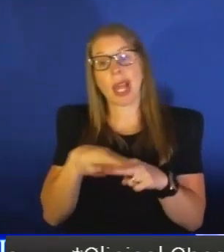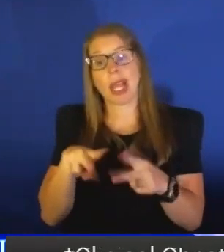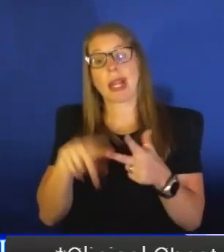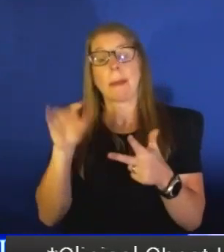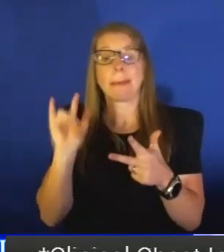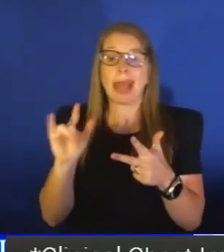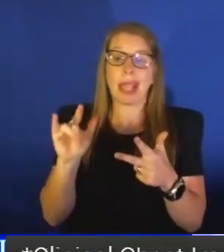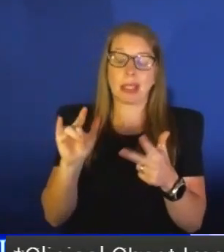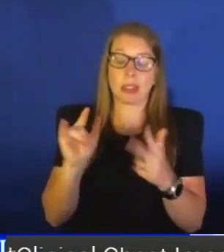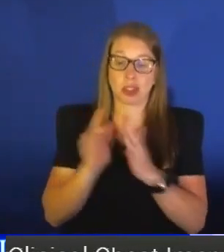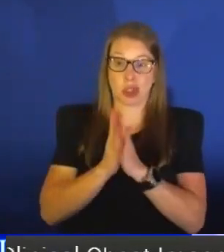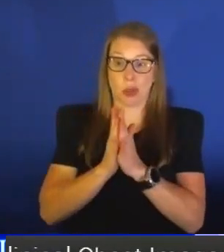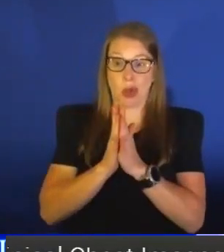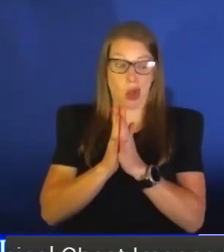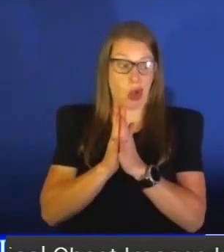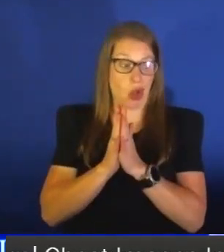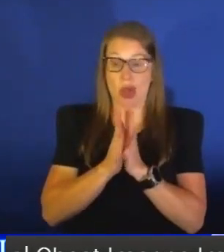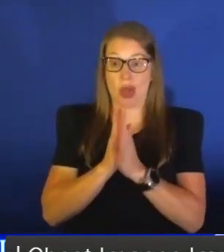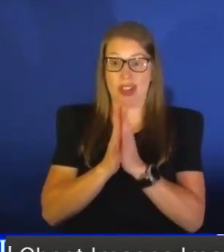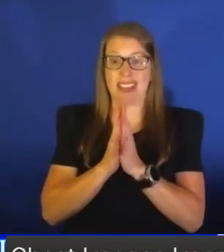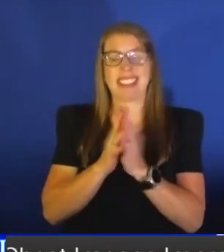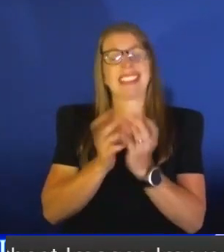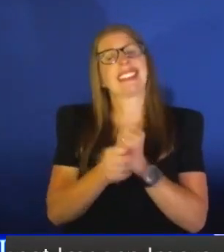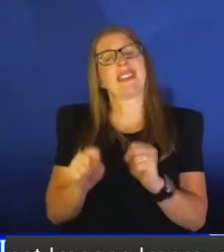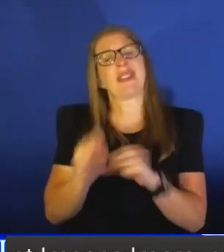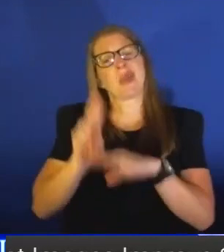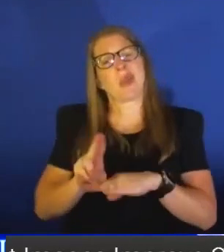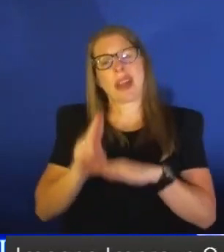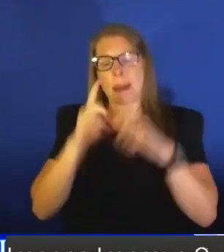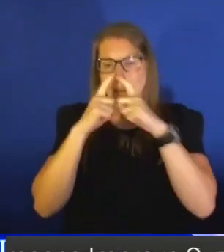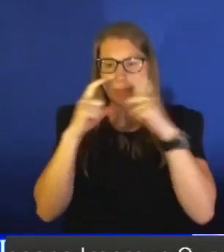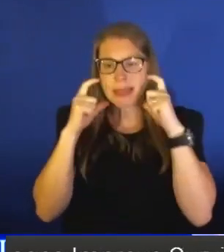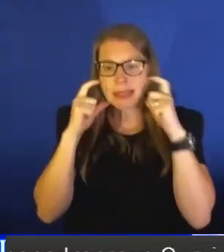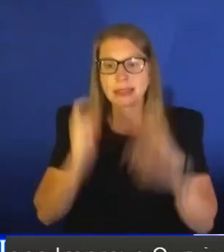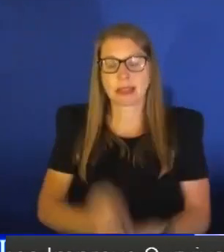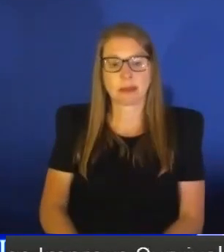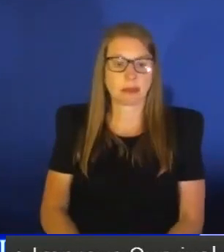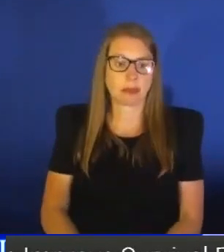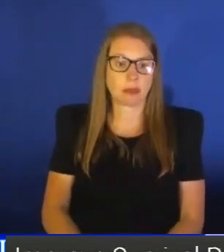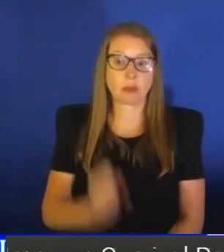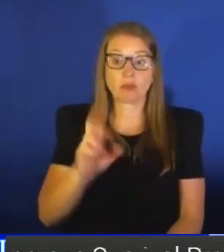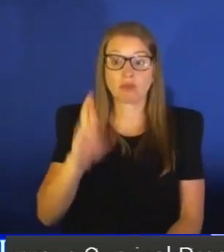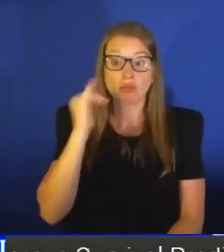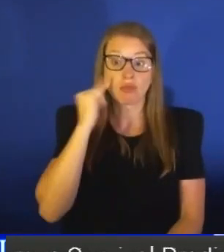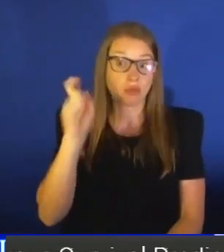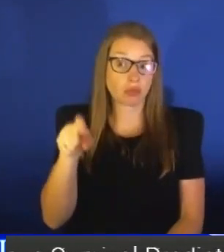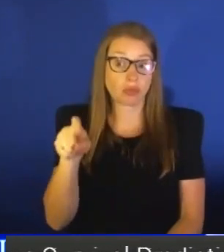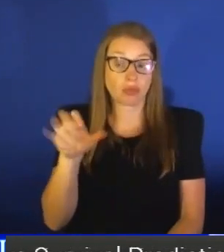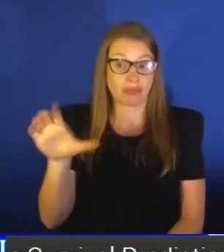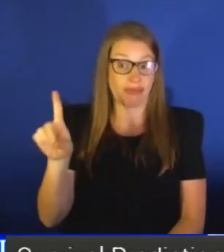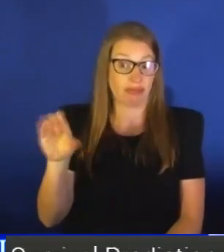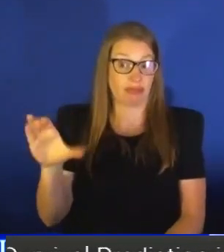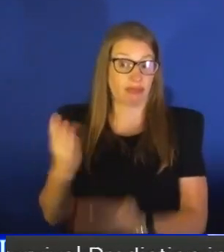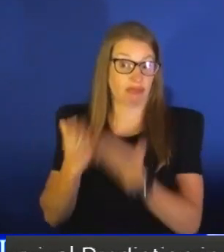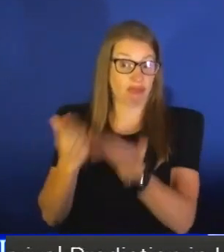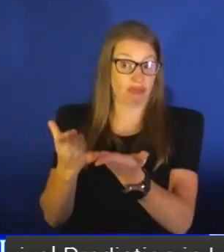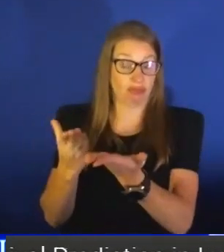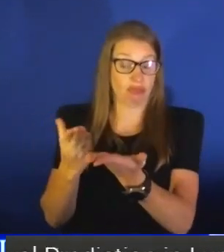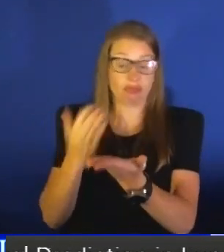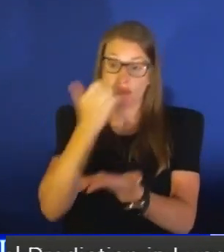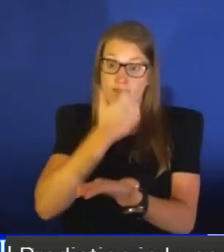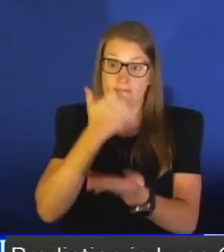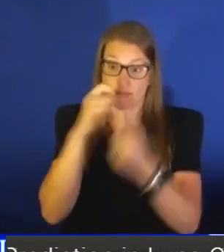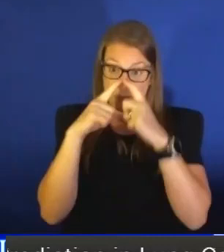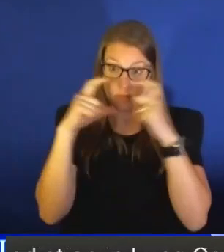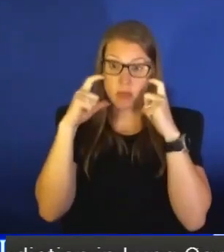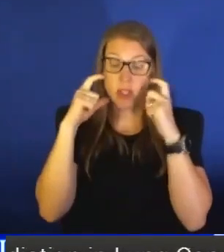people, it's always going to be safer to wear that mask. Or if you need to, just as the CDC recommends, a cloth mask and a surgical